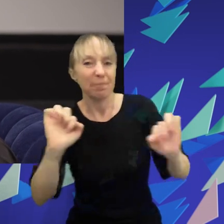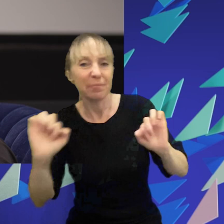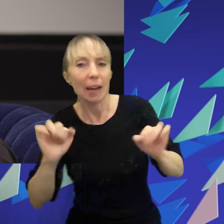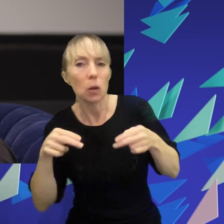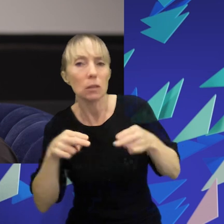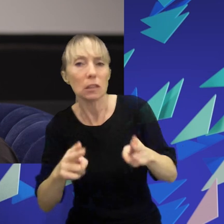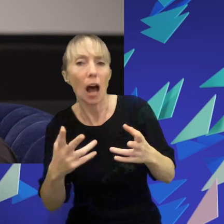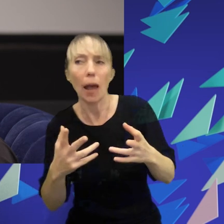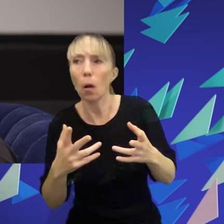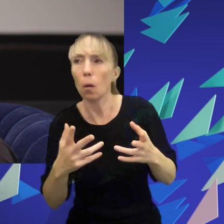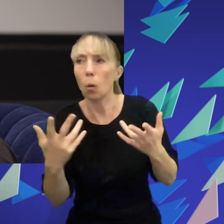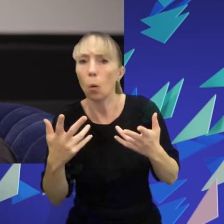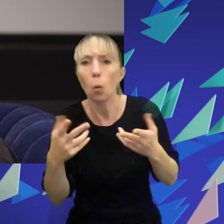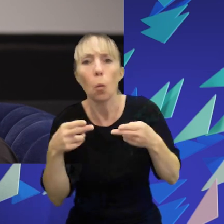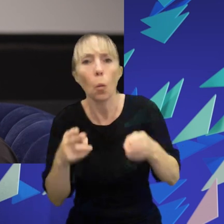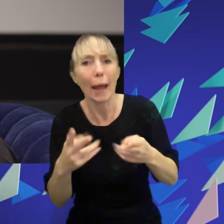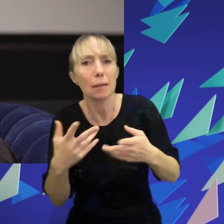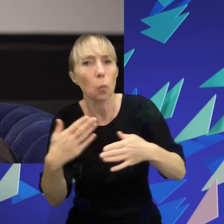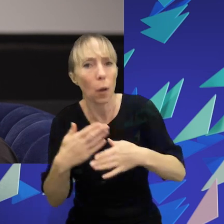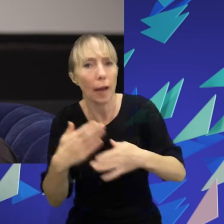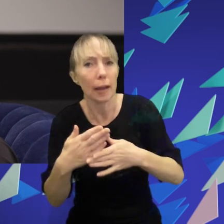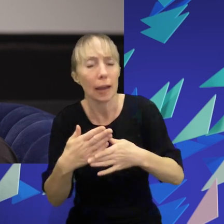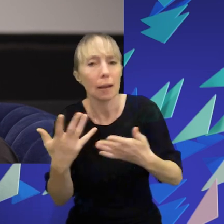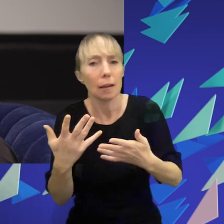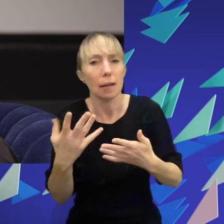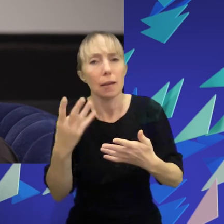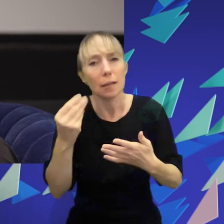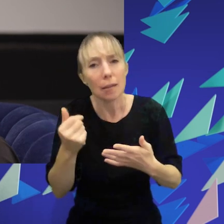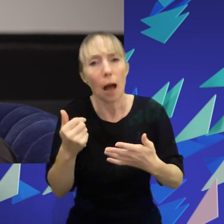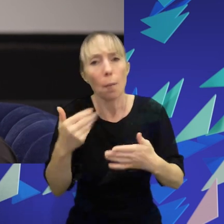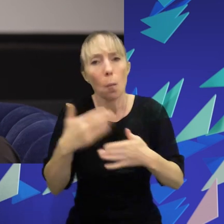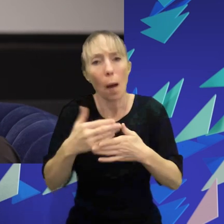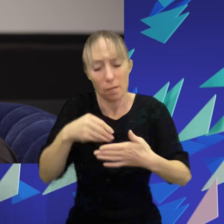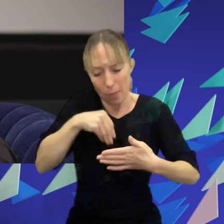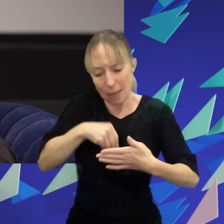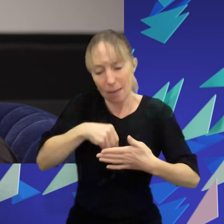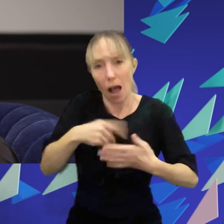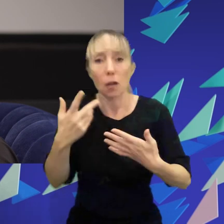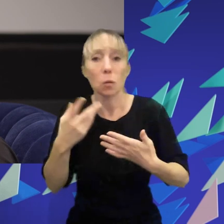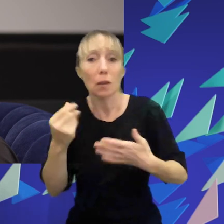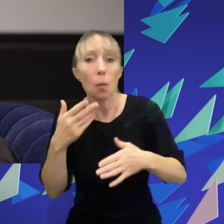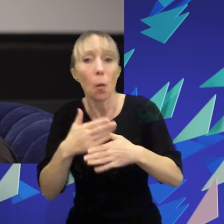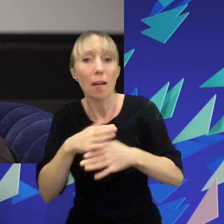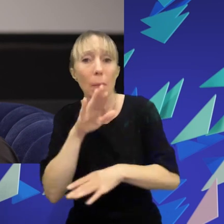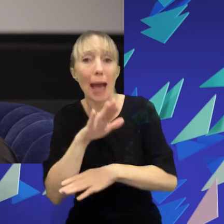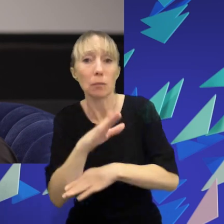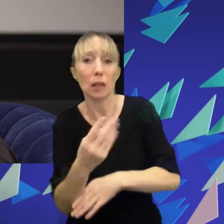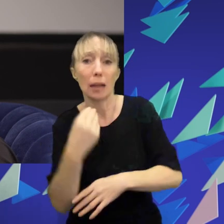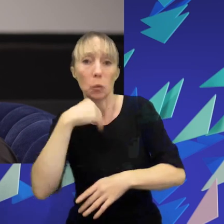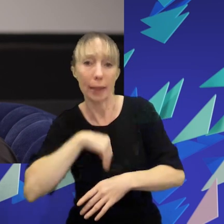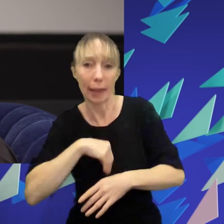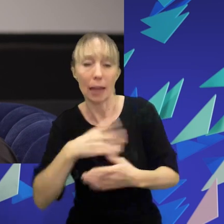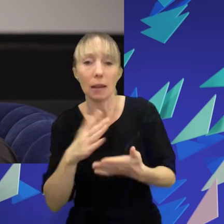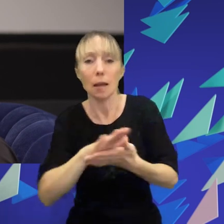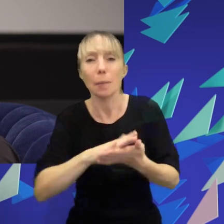or schools they come from. And some of them are inside out, some of them are outside in, meaning that some of them